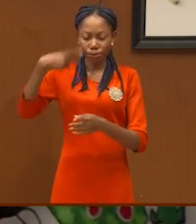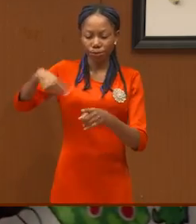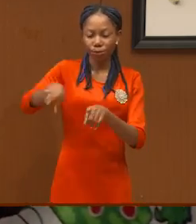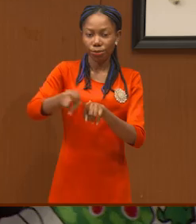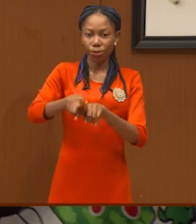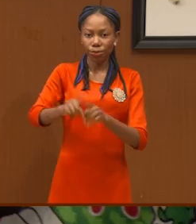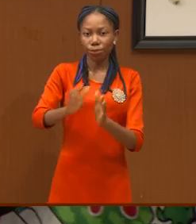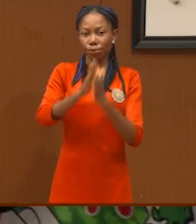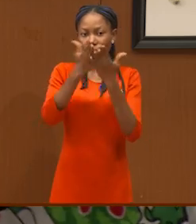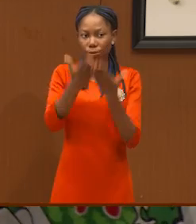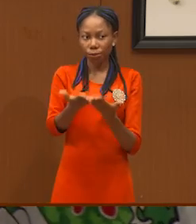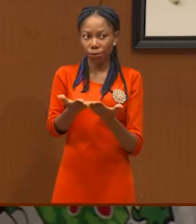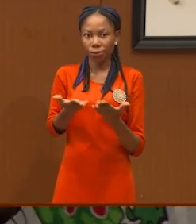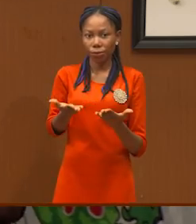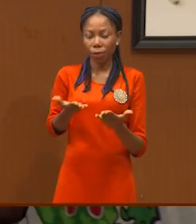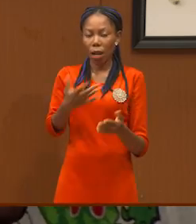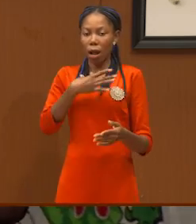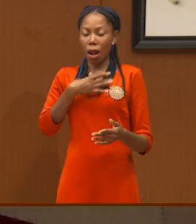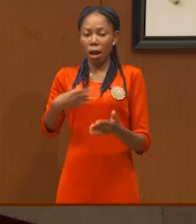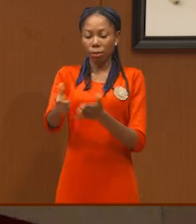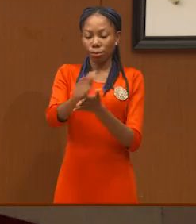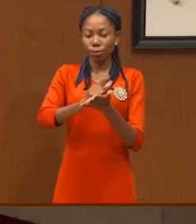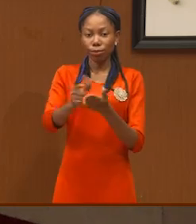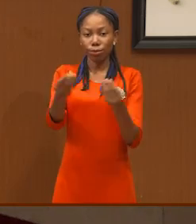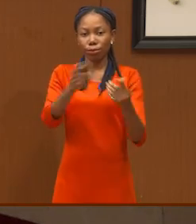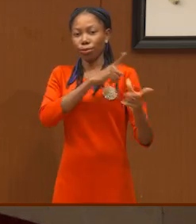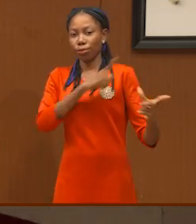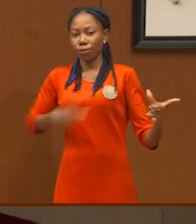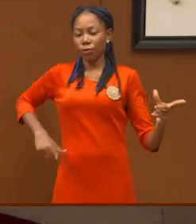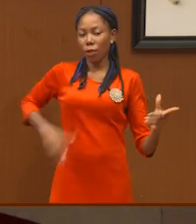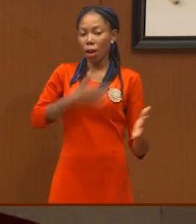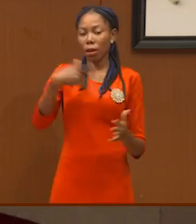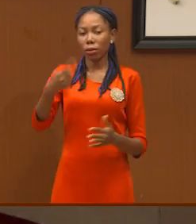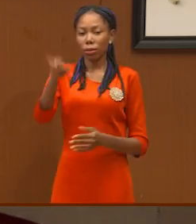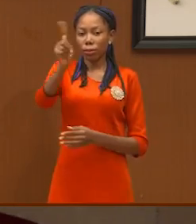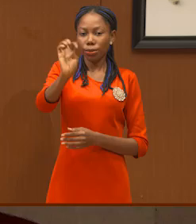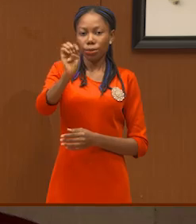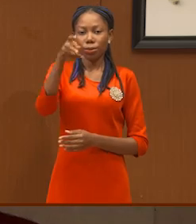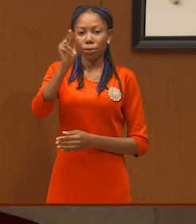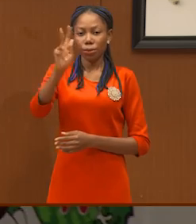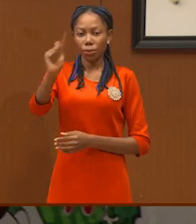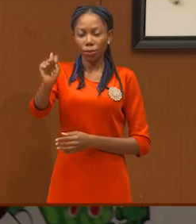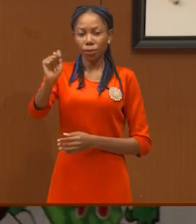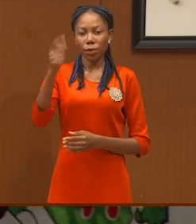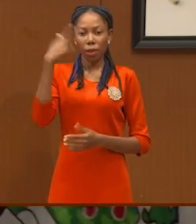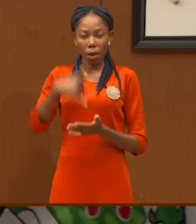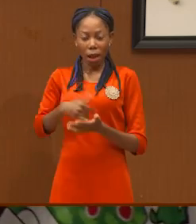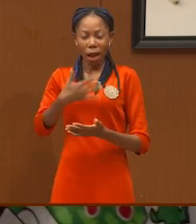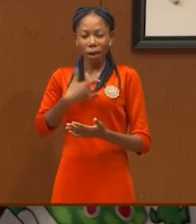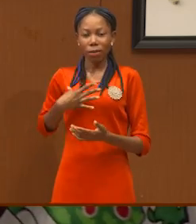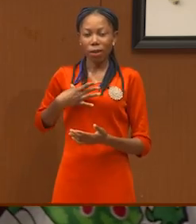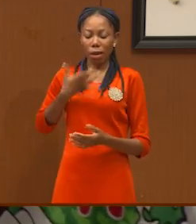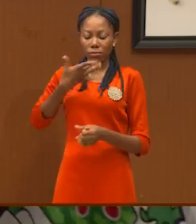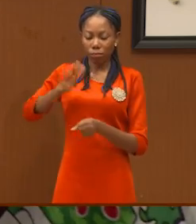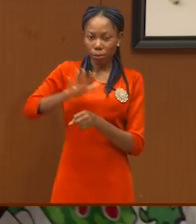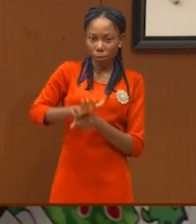landlord, drawn by the landlord and given to the tenant, signed by the two parties. Most cases, there's a covenant there that